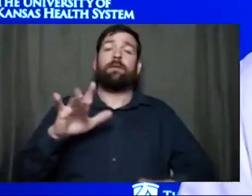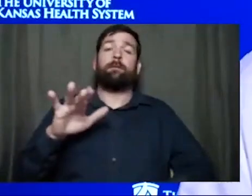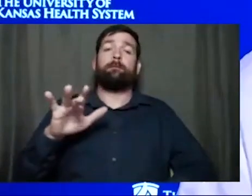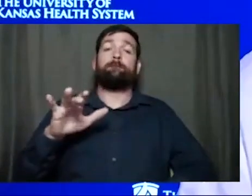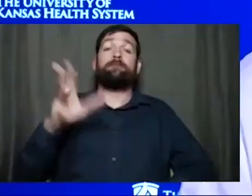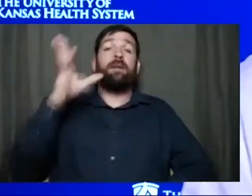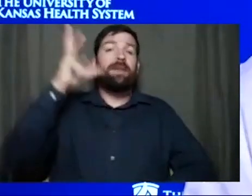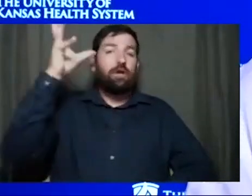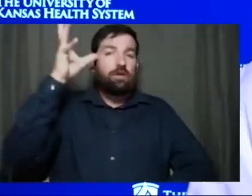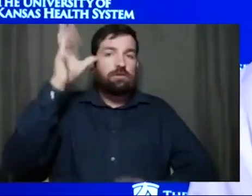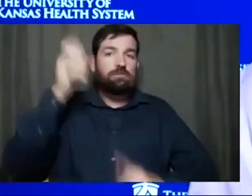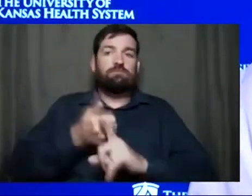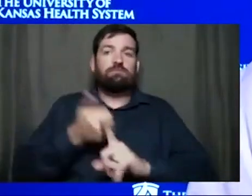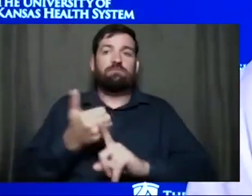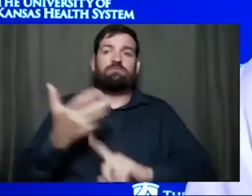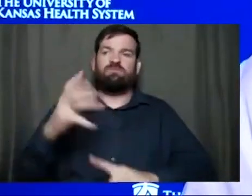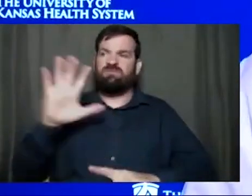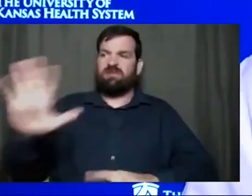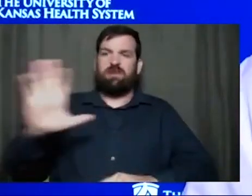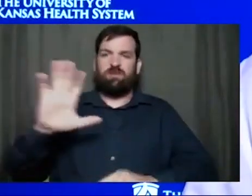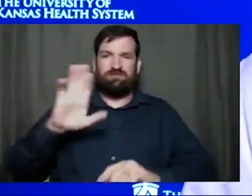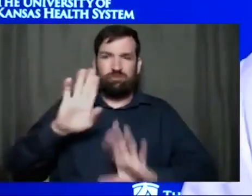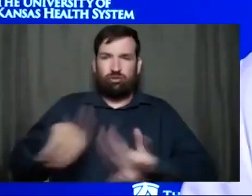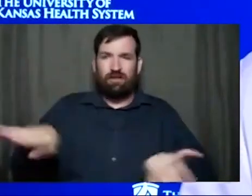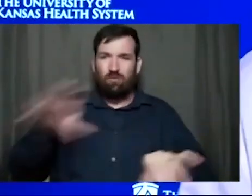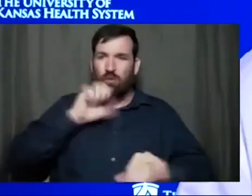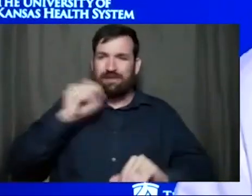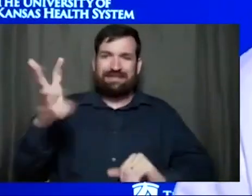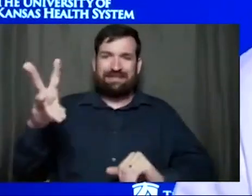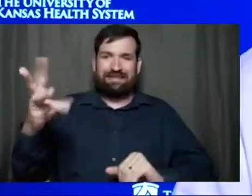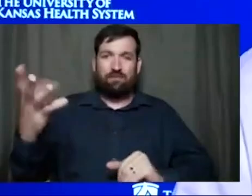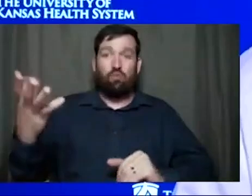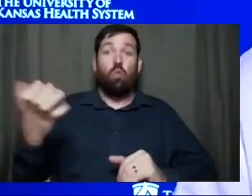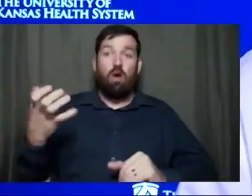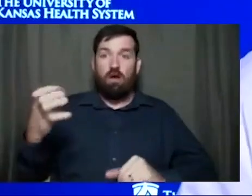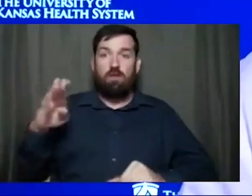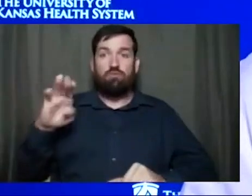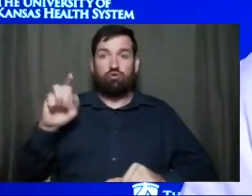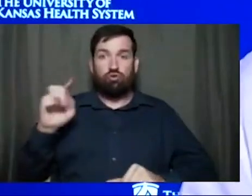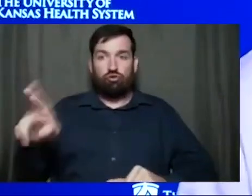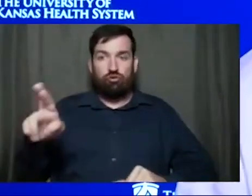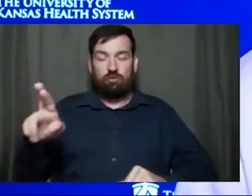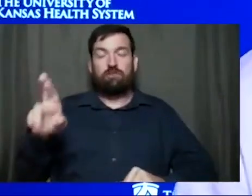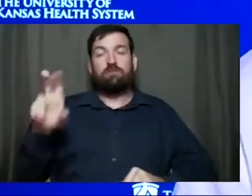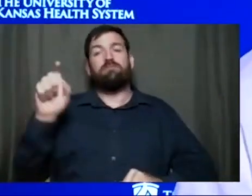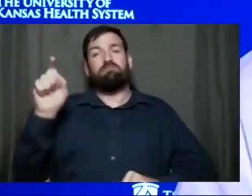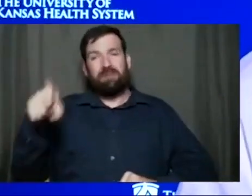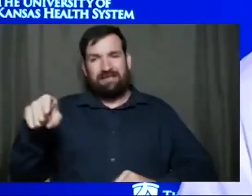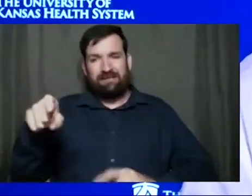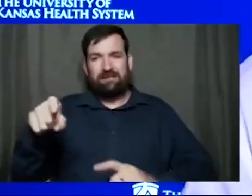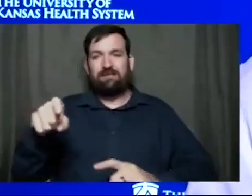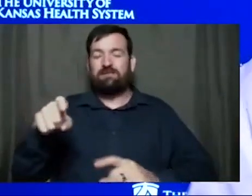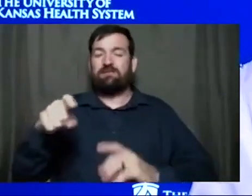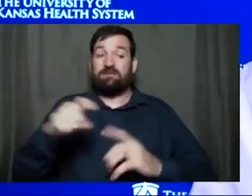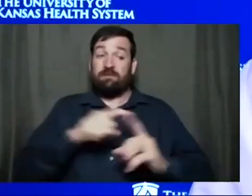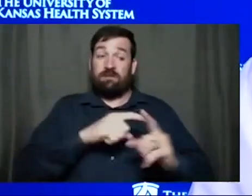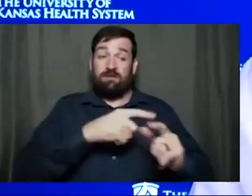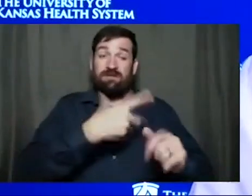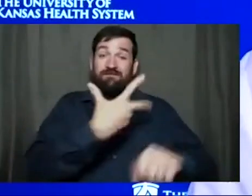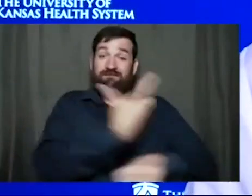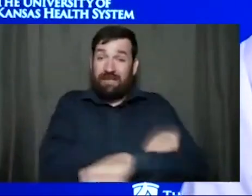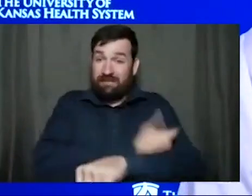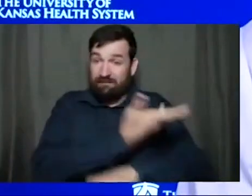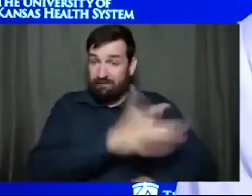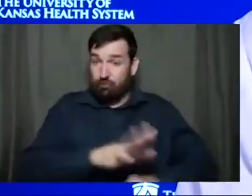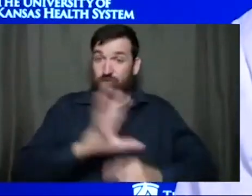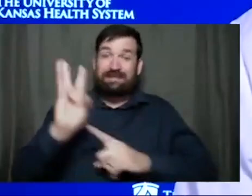their 16-year-old to have that booster. So I assume and believe they really need to be that 6 months out from their original vaccination. And we said, well, it's